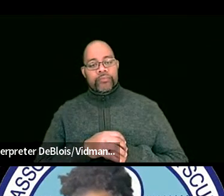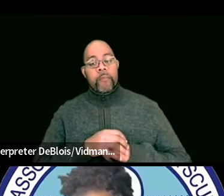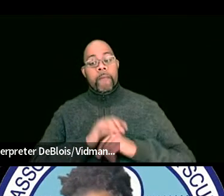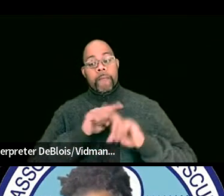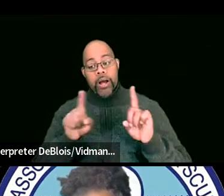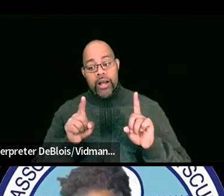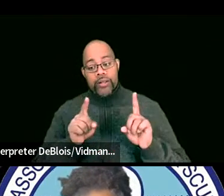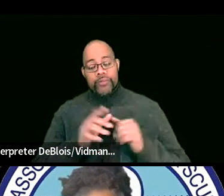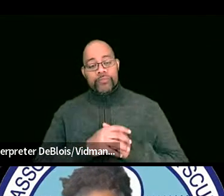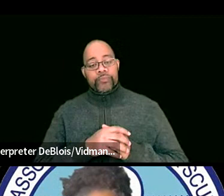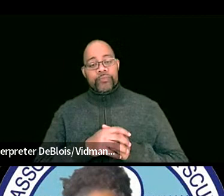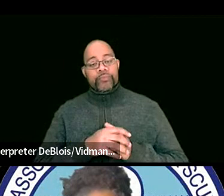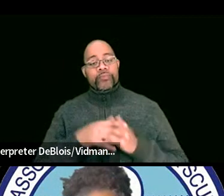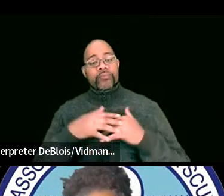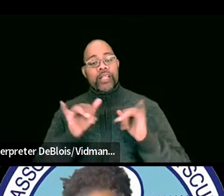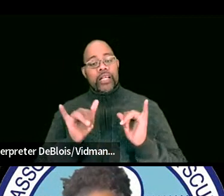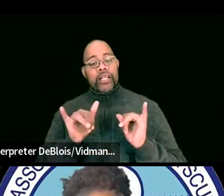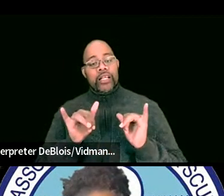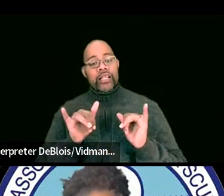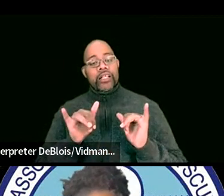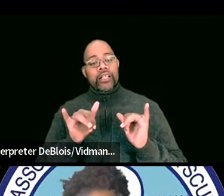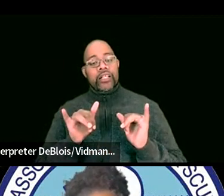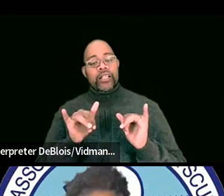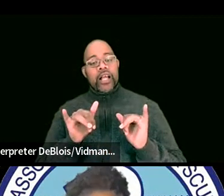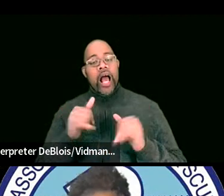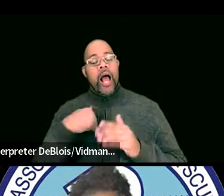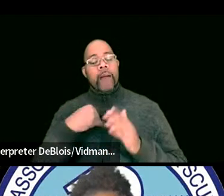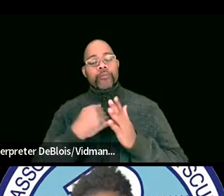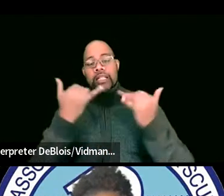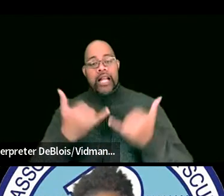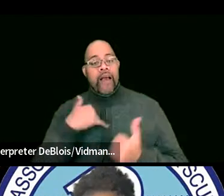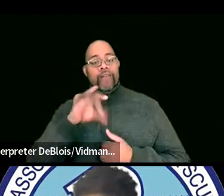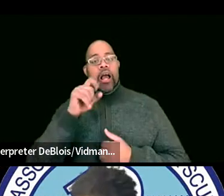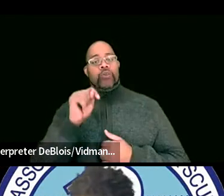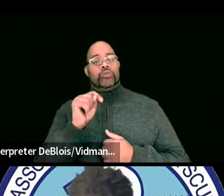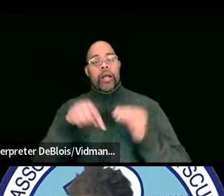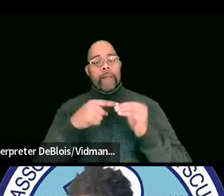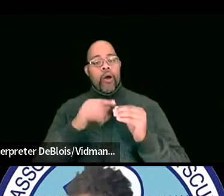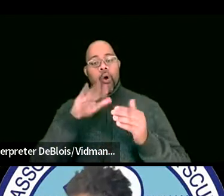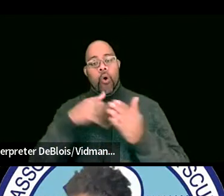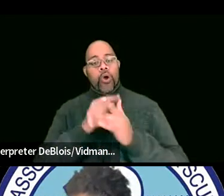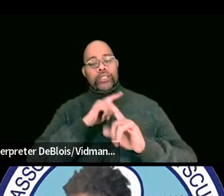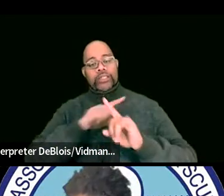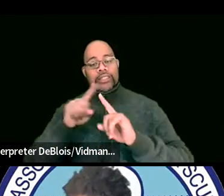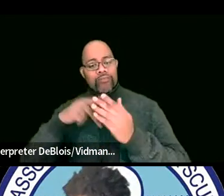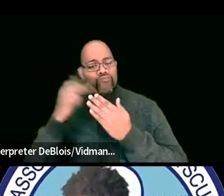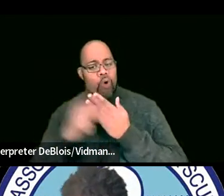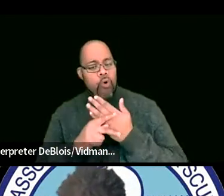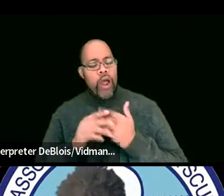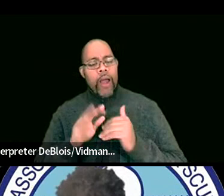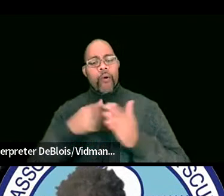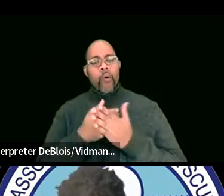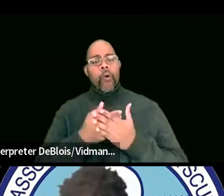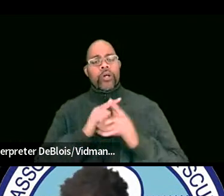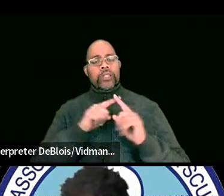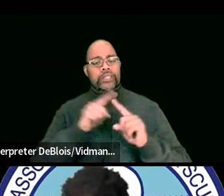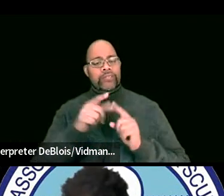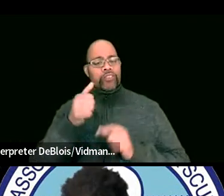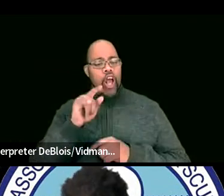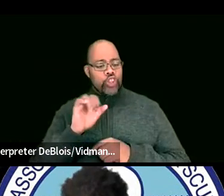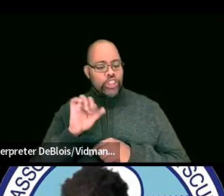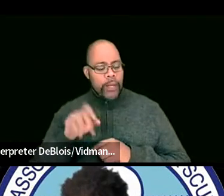But still, like, I'm just now finding out about like all of these different programs, all of these different